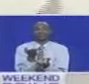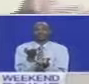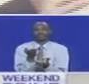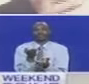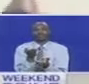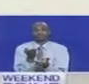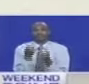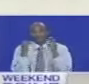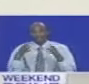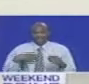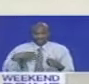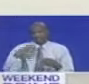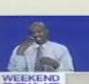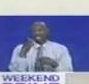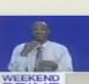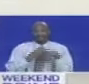Wengine wachenga uwanja huko.